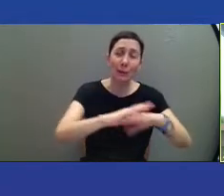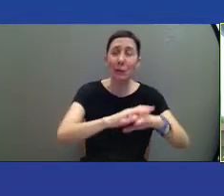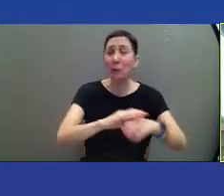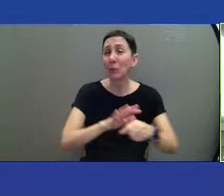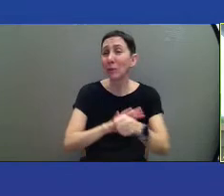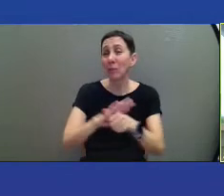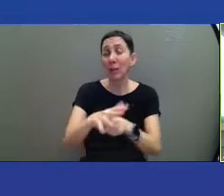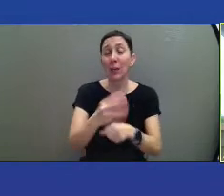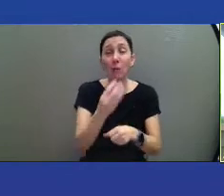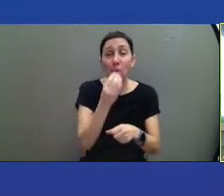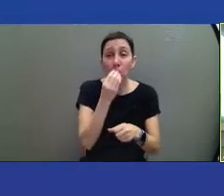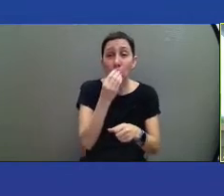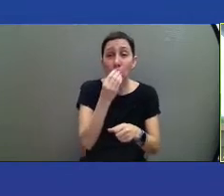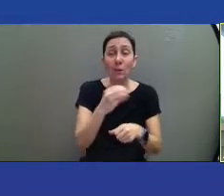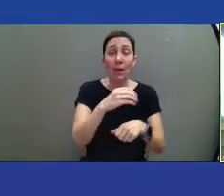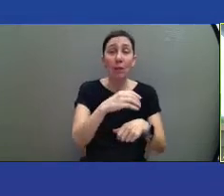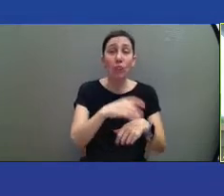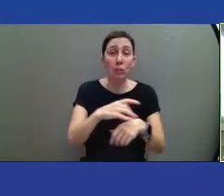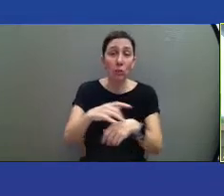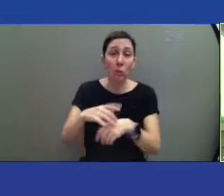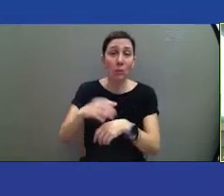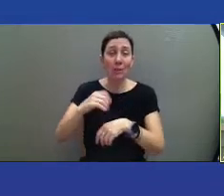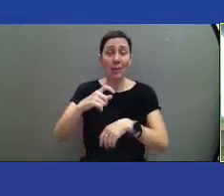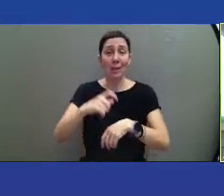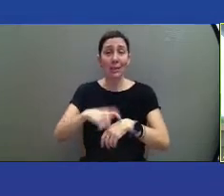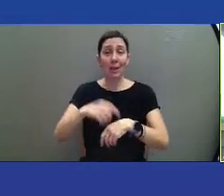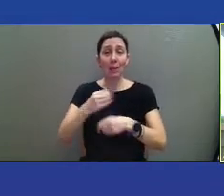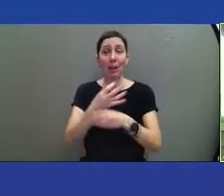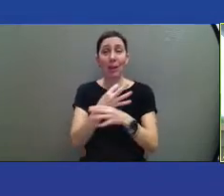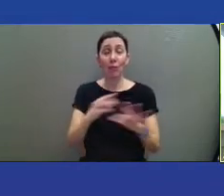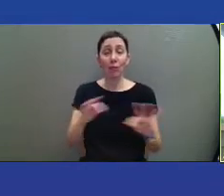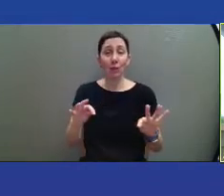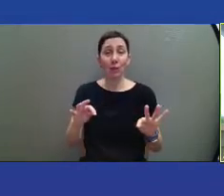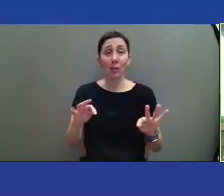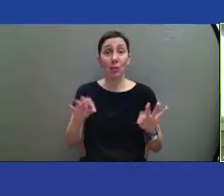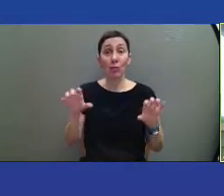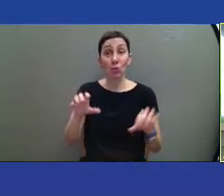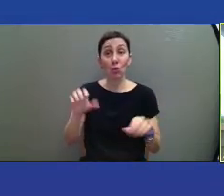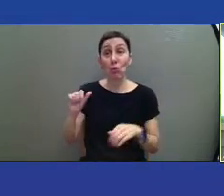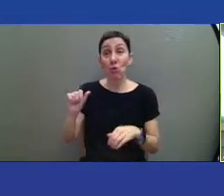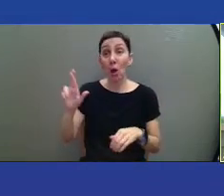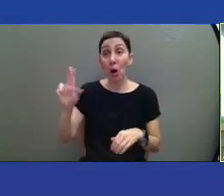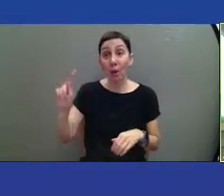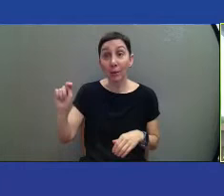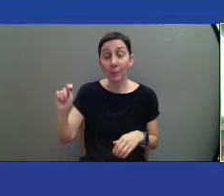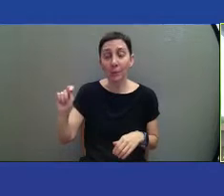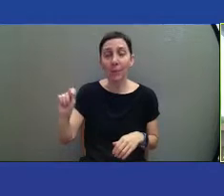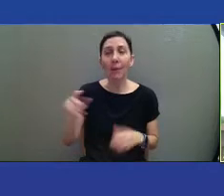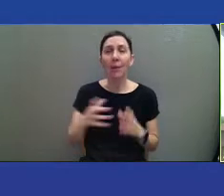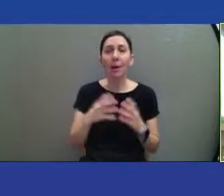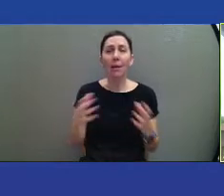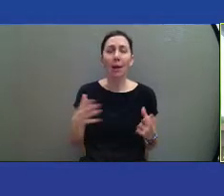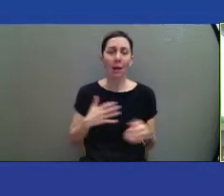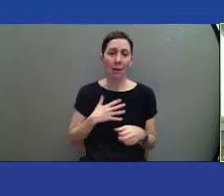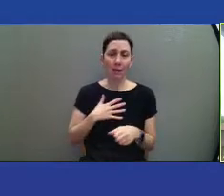resources, as well as the time and freedom to engage in high artistic expressions. So a lot of the work that I do,